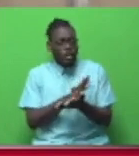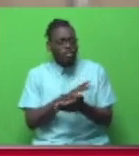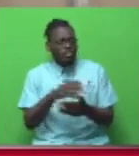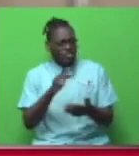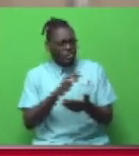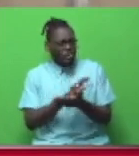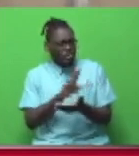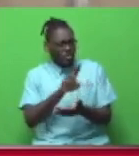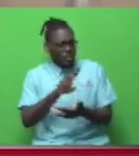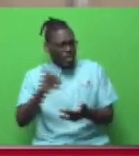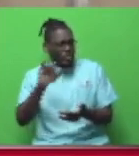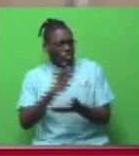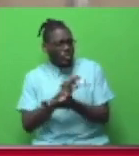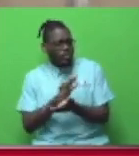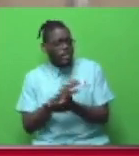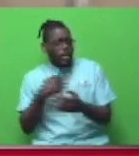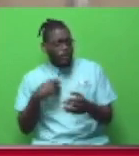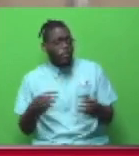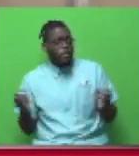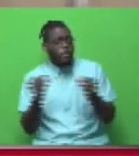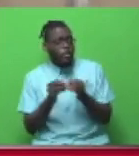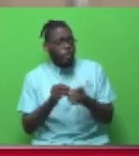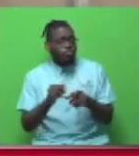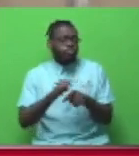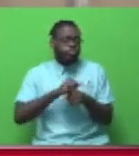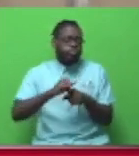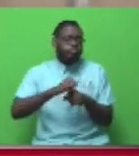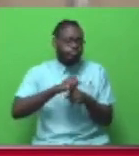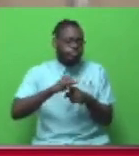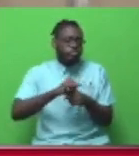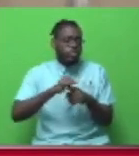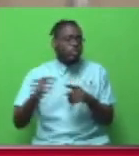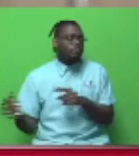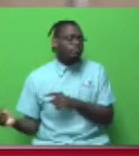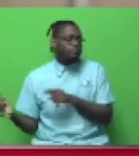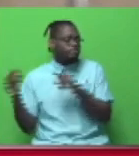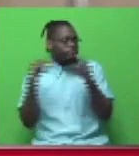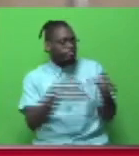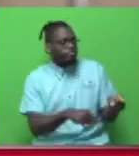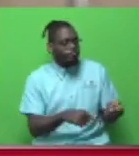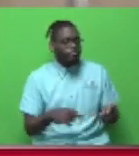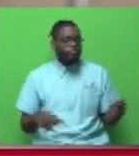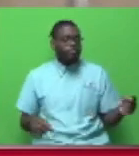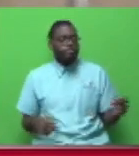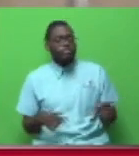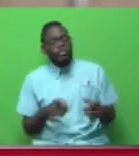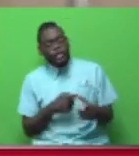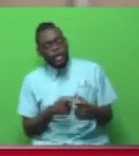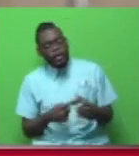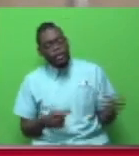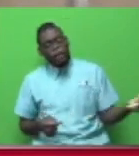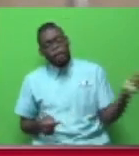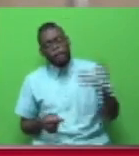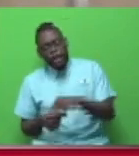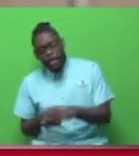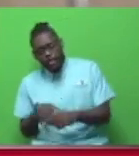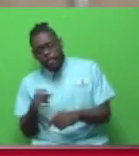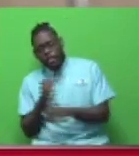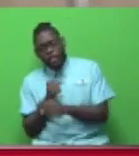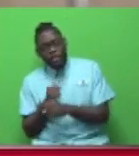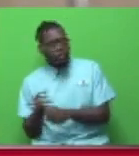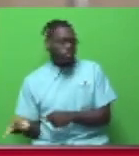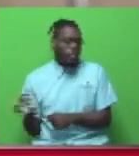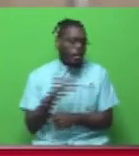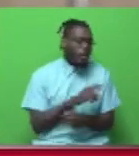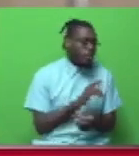from the law school who again have the opportunity to come into the ministry. And they don't learn from me because I'm a politician. I'm in a revolving door. So I hear today,